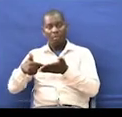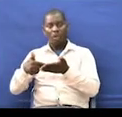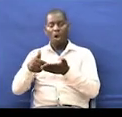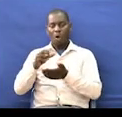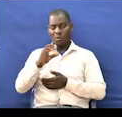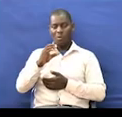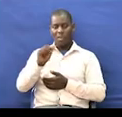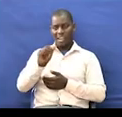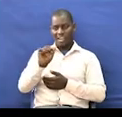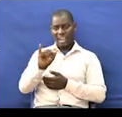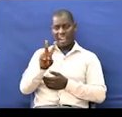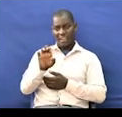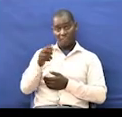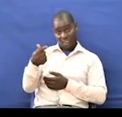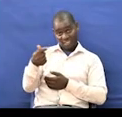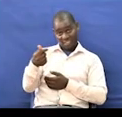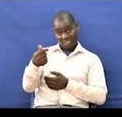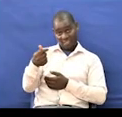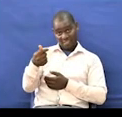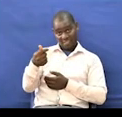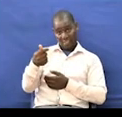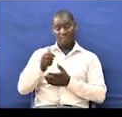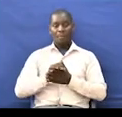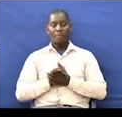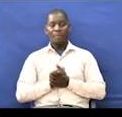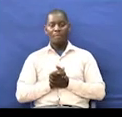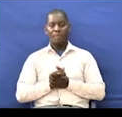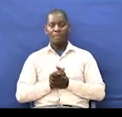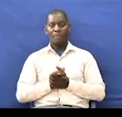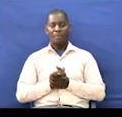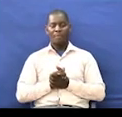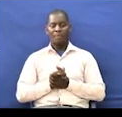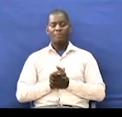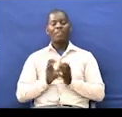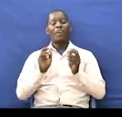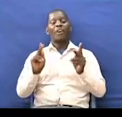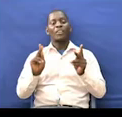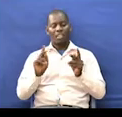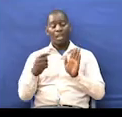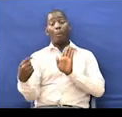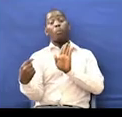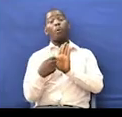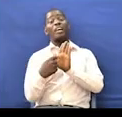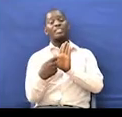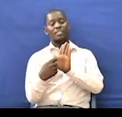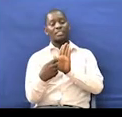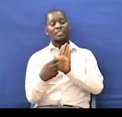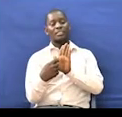this. Let us write this. That the point